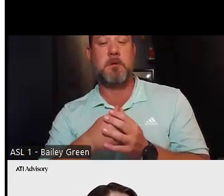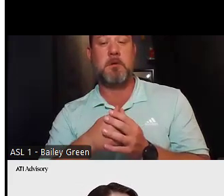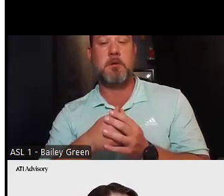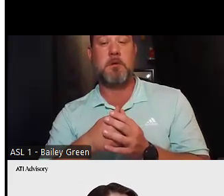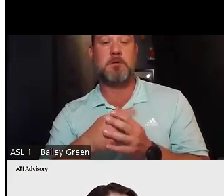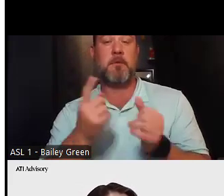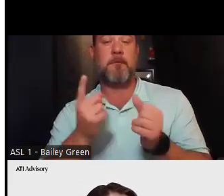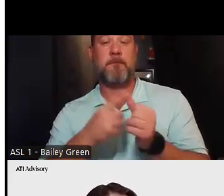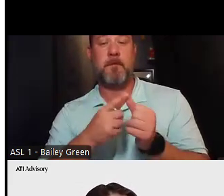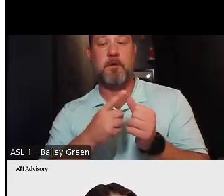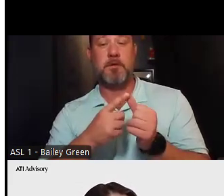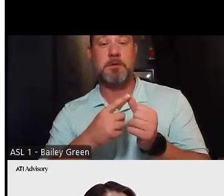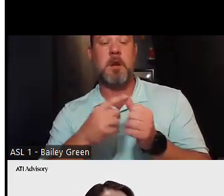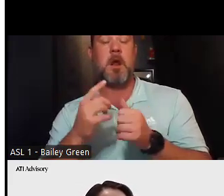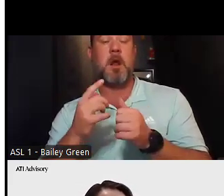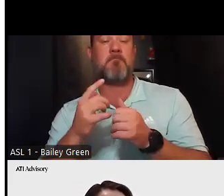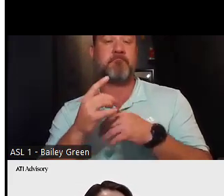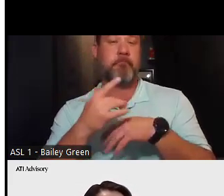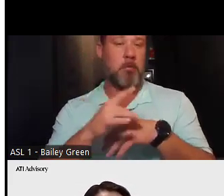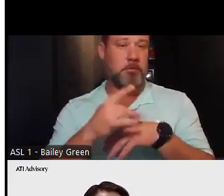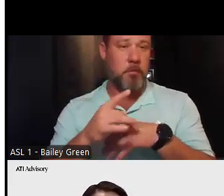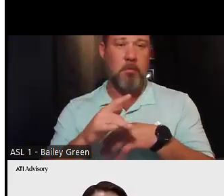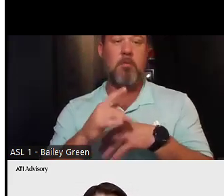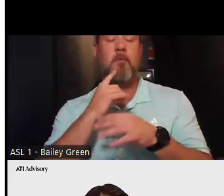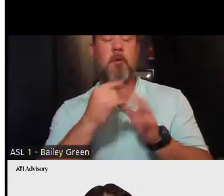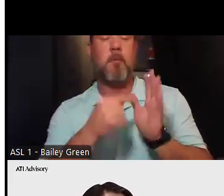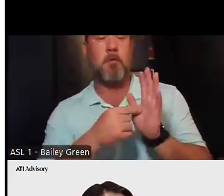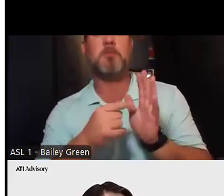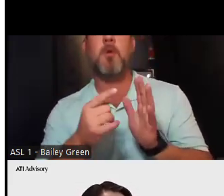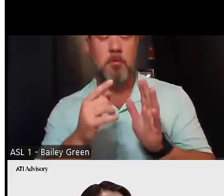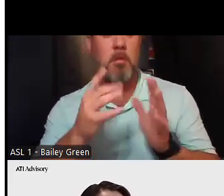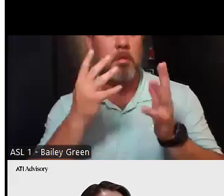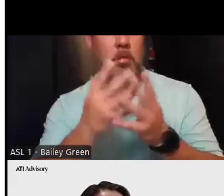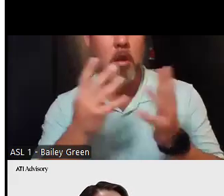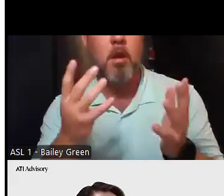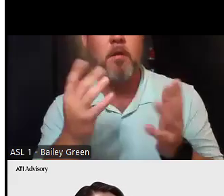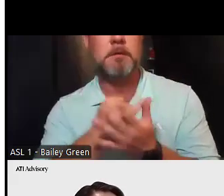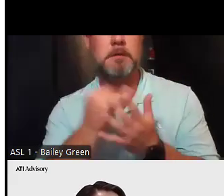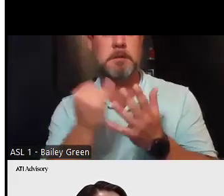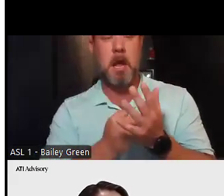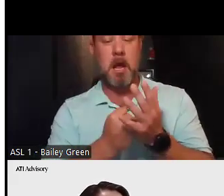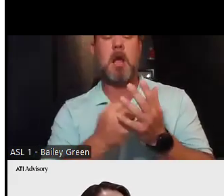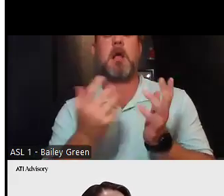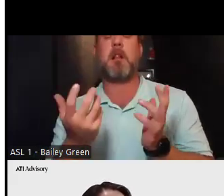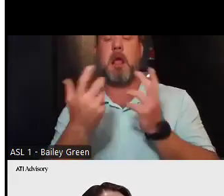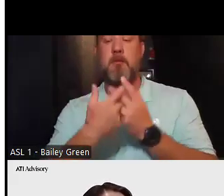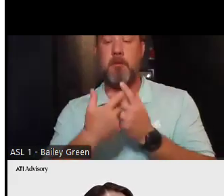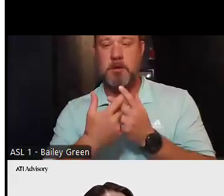So first is model eligibility. So after a lot of great design work and collaboration from the